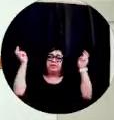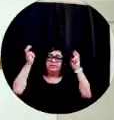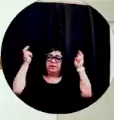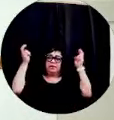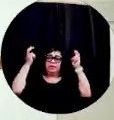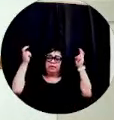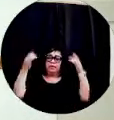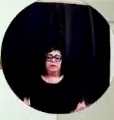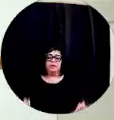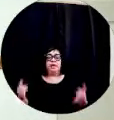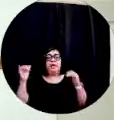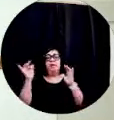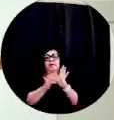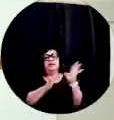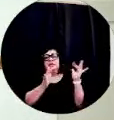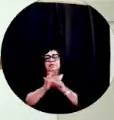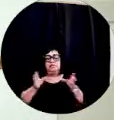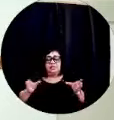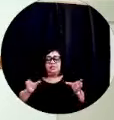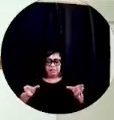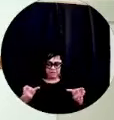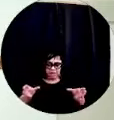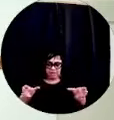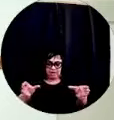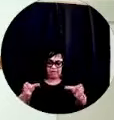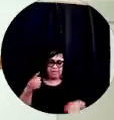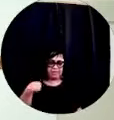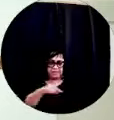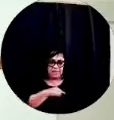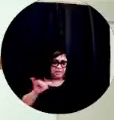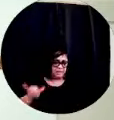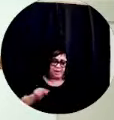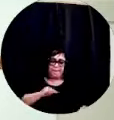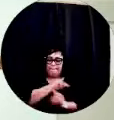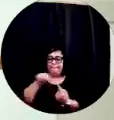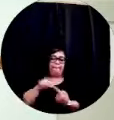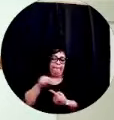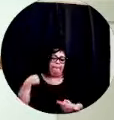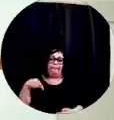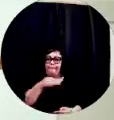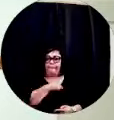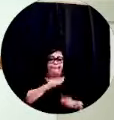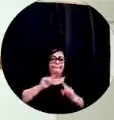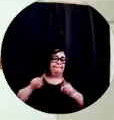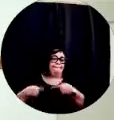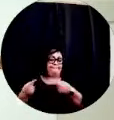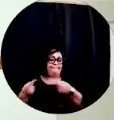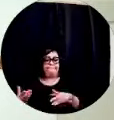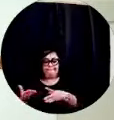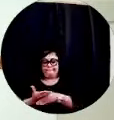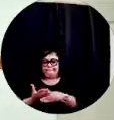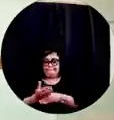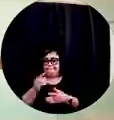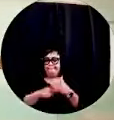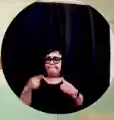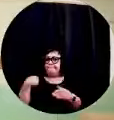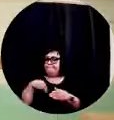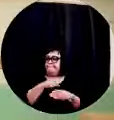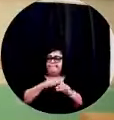Jesus encourages us that when we go through whatever we go through, no matter what it